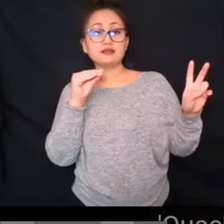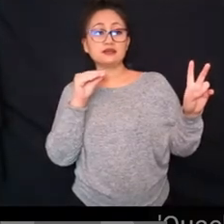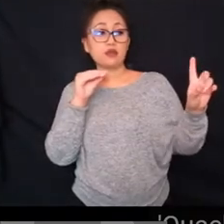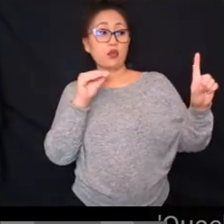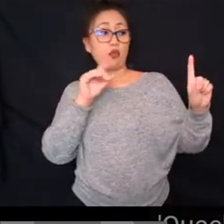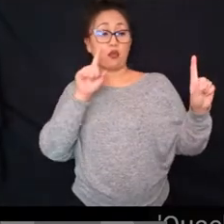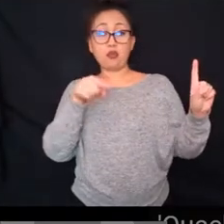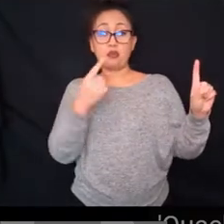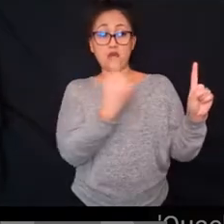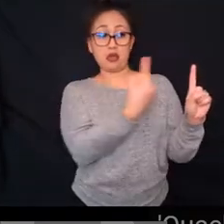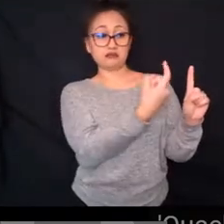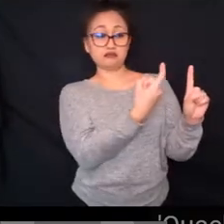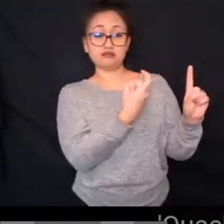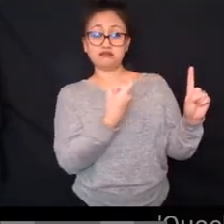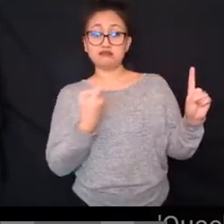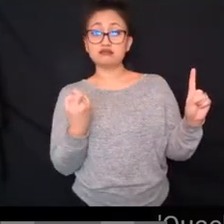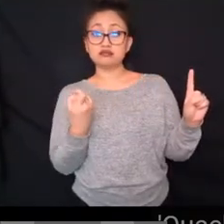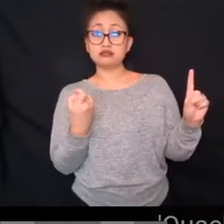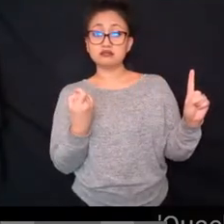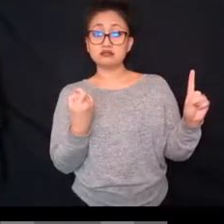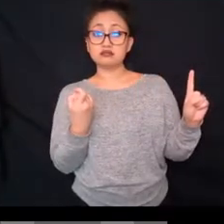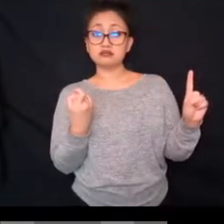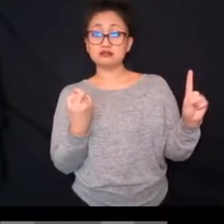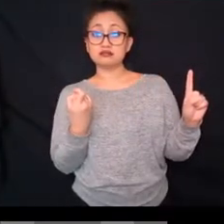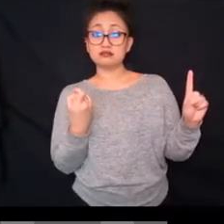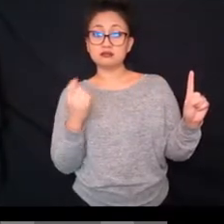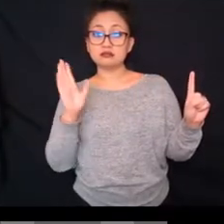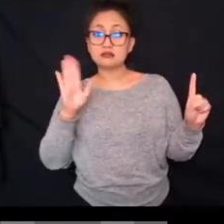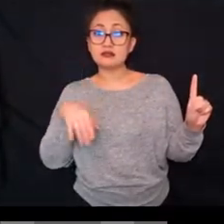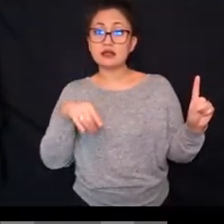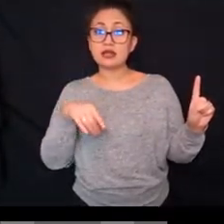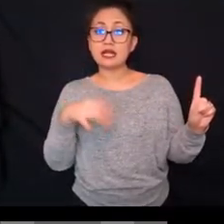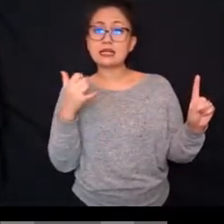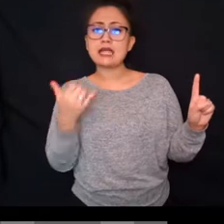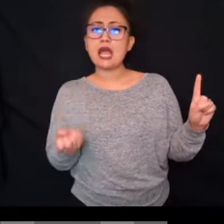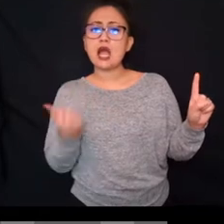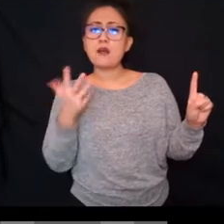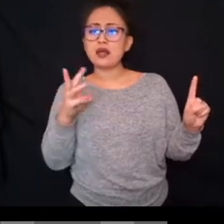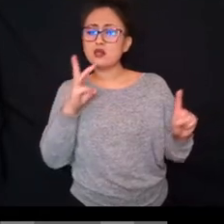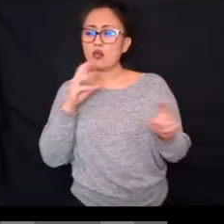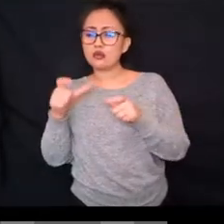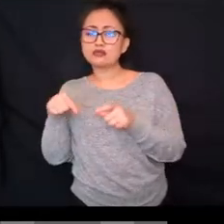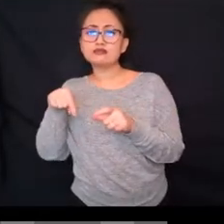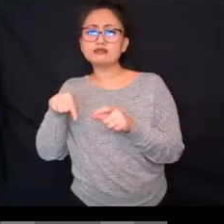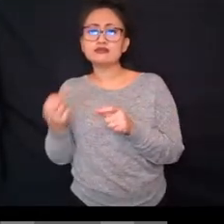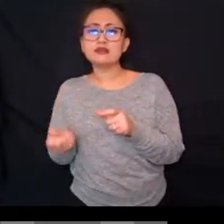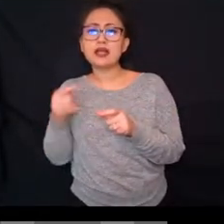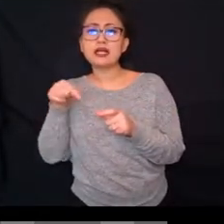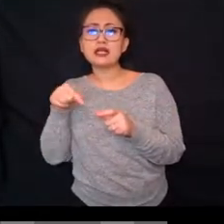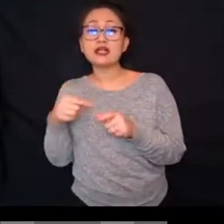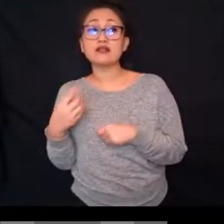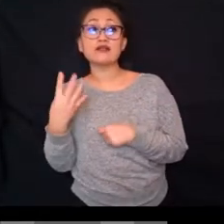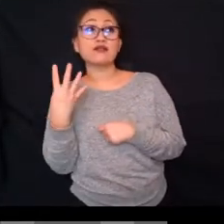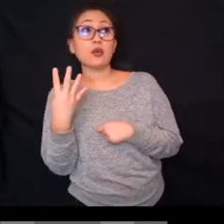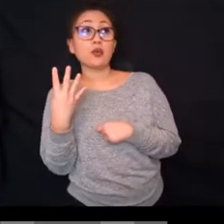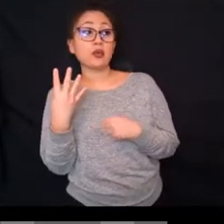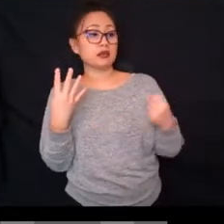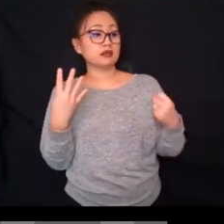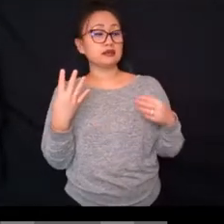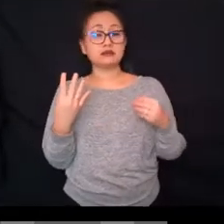1 little duck came waddling back. Hayes, how many do you have in the water now? 4. How many do you have outside the water? 1.